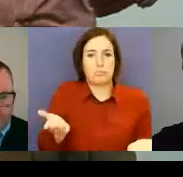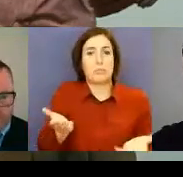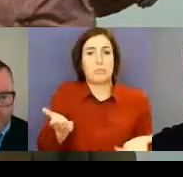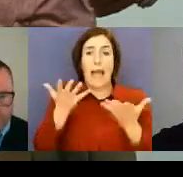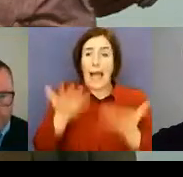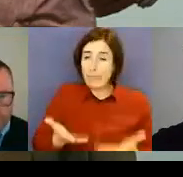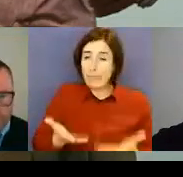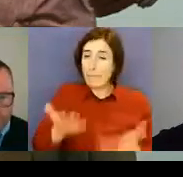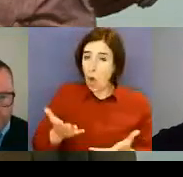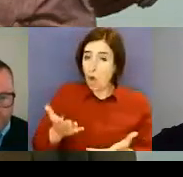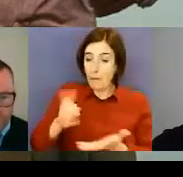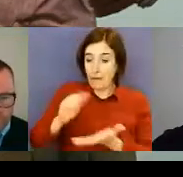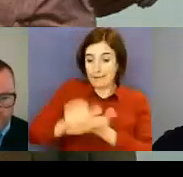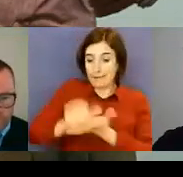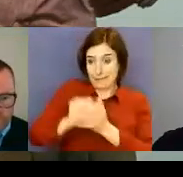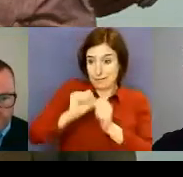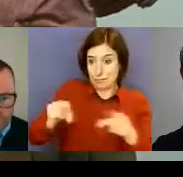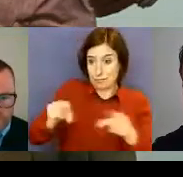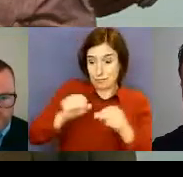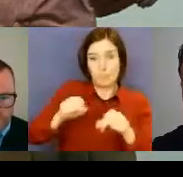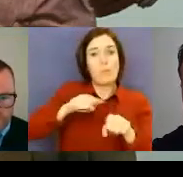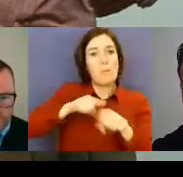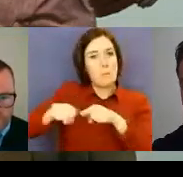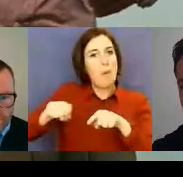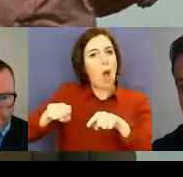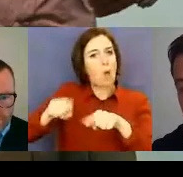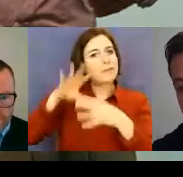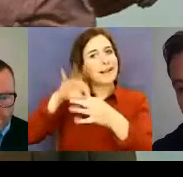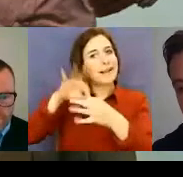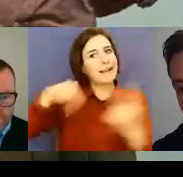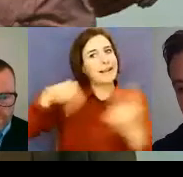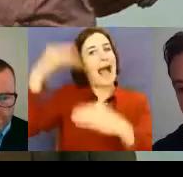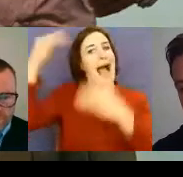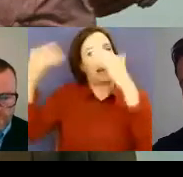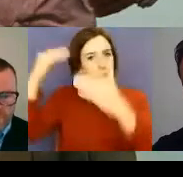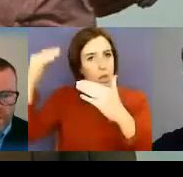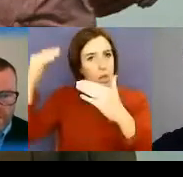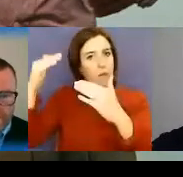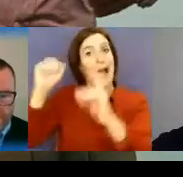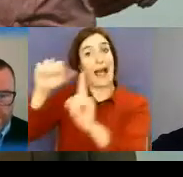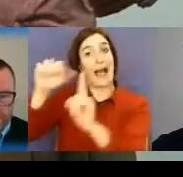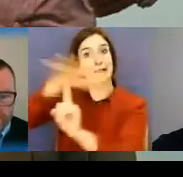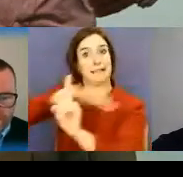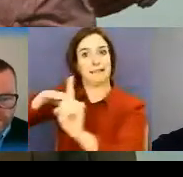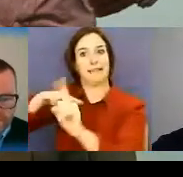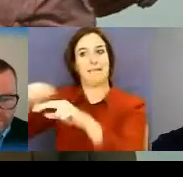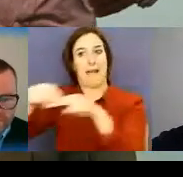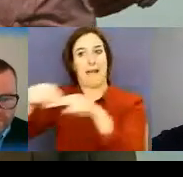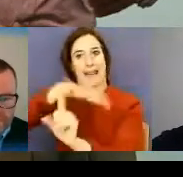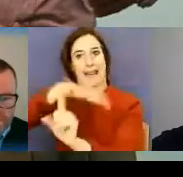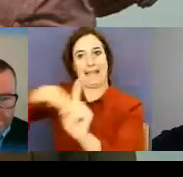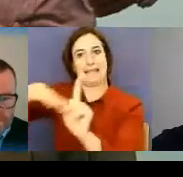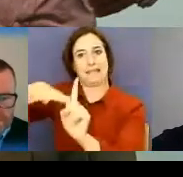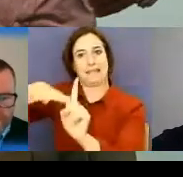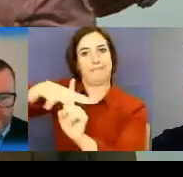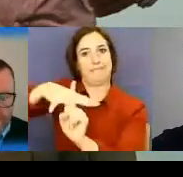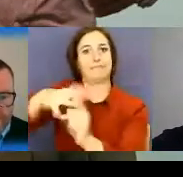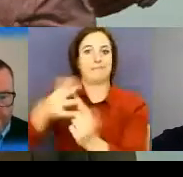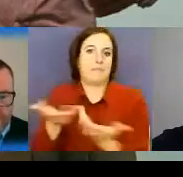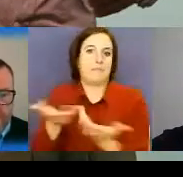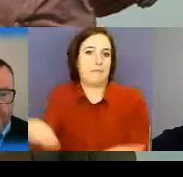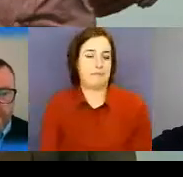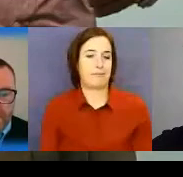mainly targeted at adults, and their families, you know. Yeah. Discount that. There's a